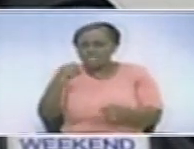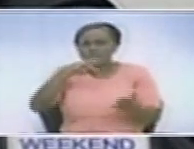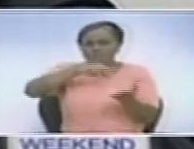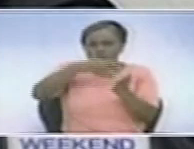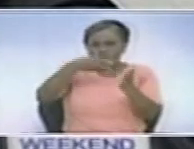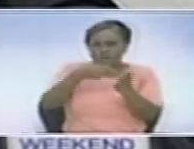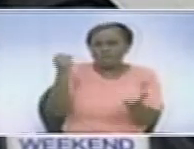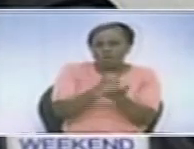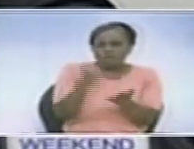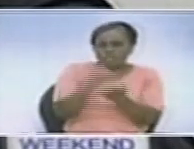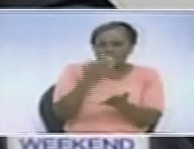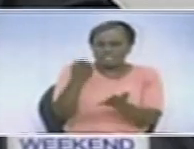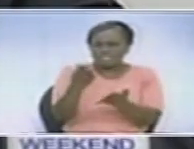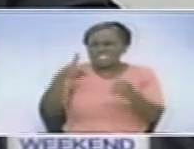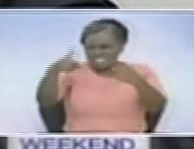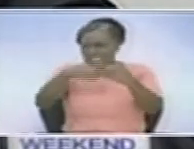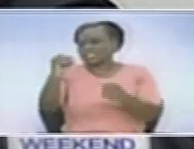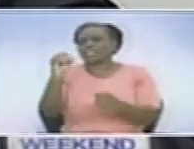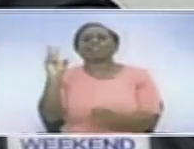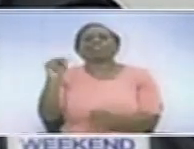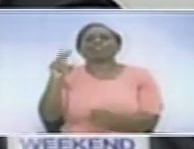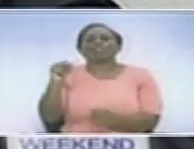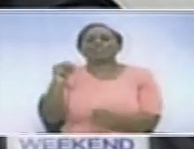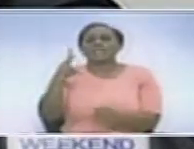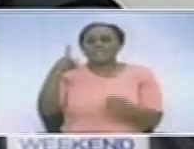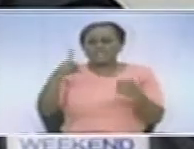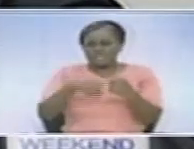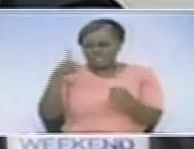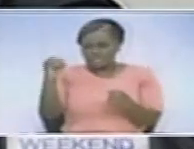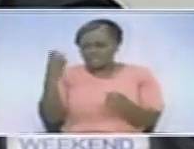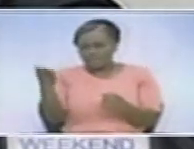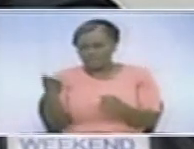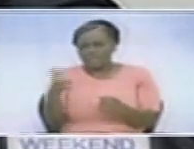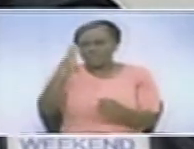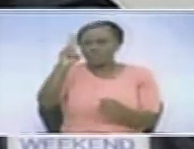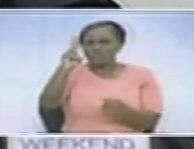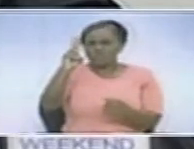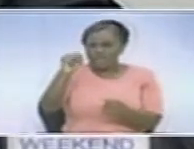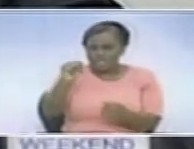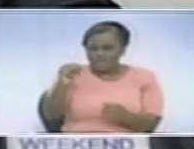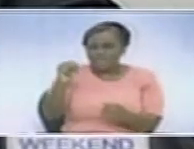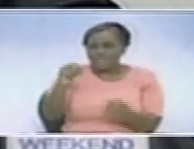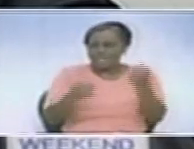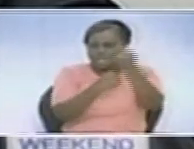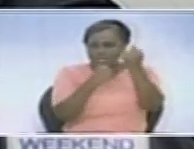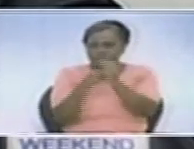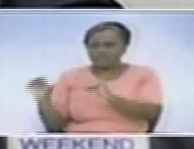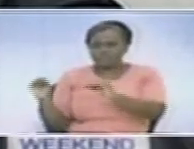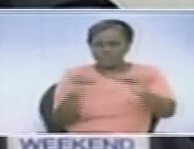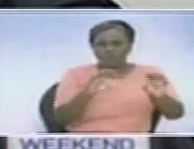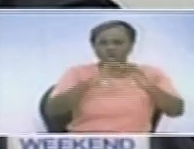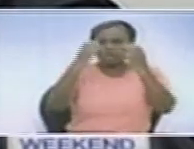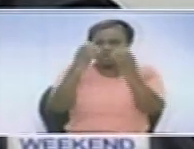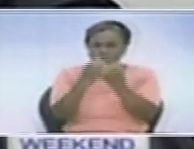there. Actually, 60 with 50 in Gigiri. And UNAIDS just relocated their global